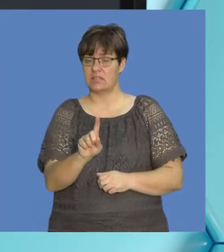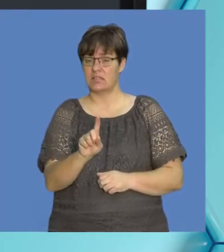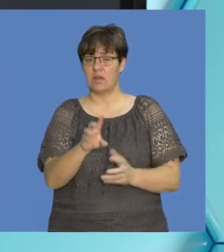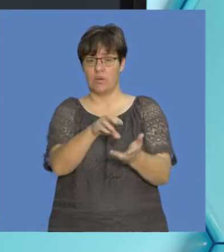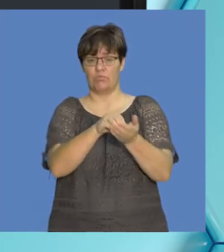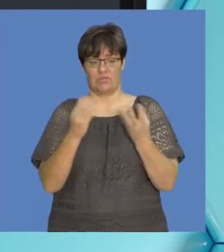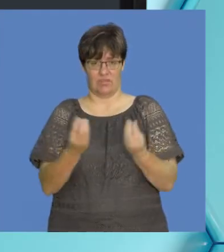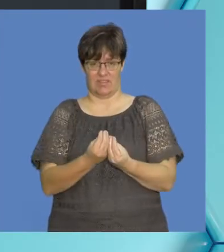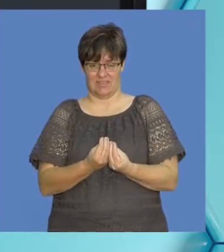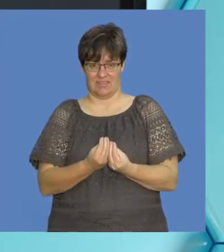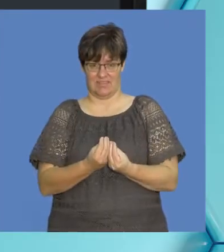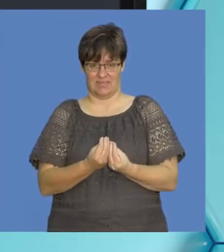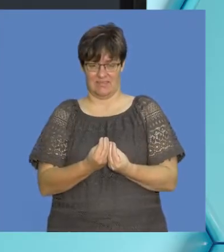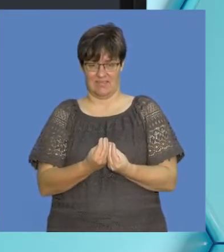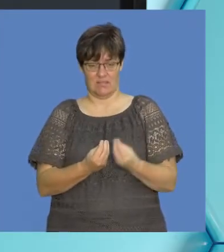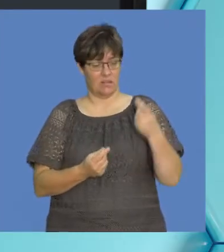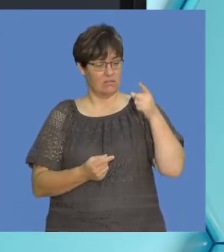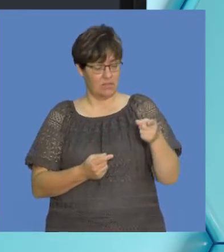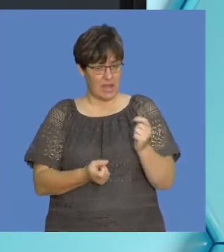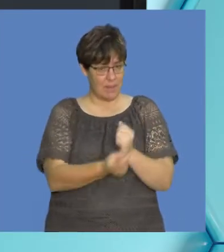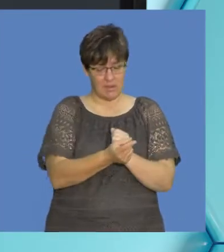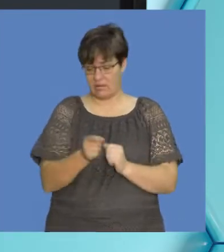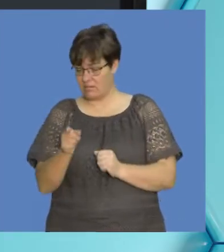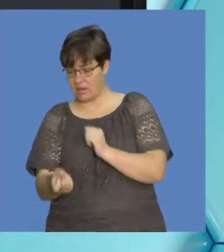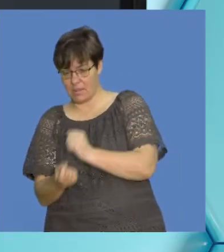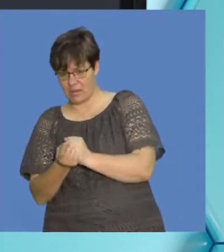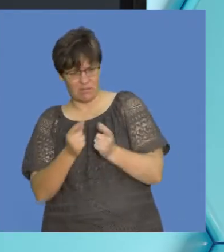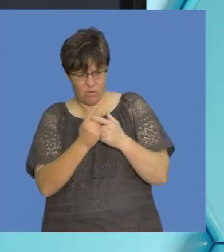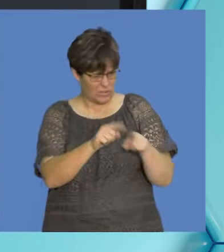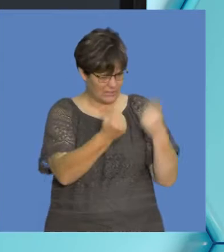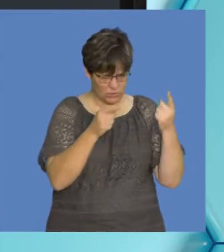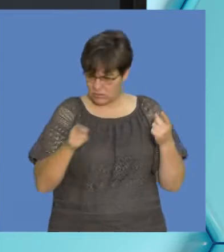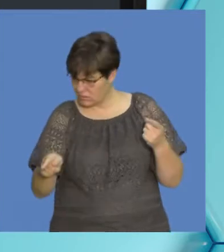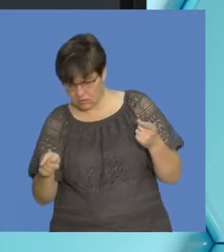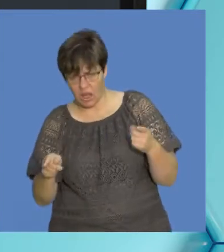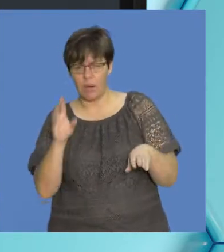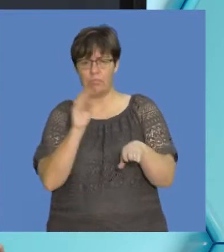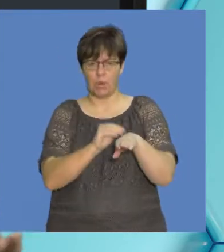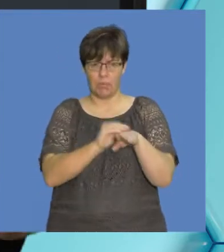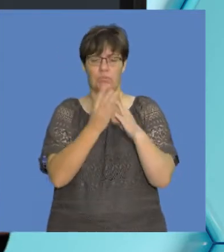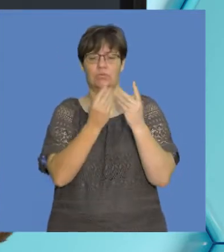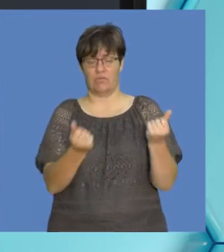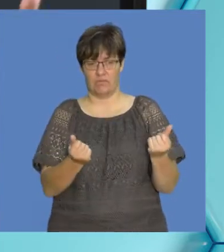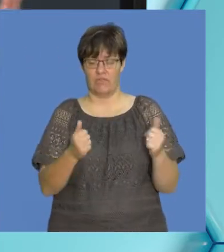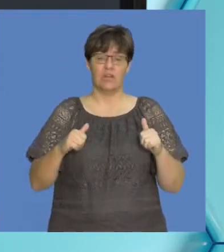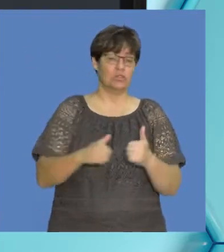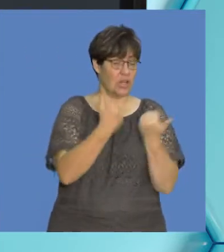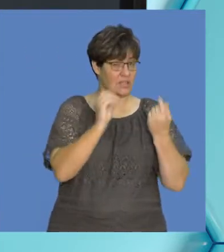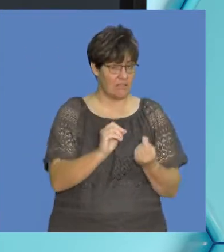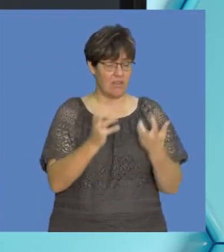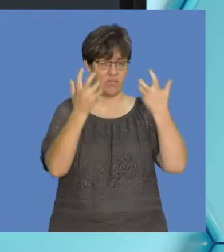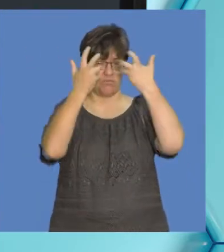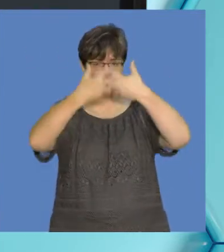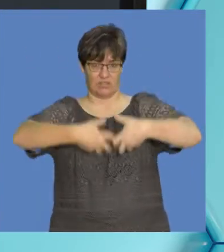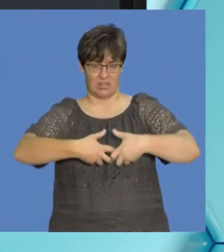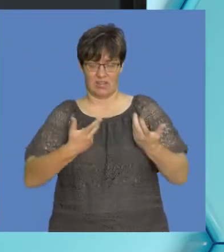together. You reconcile differences, you sort out your problems. If you're having a challenge with somebody, you